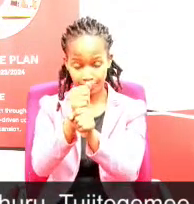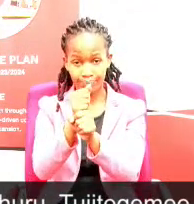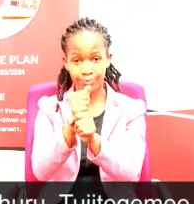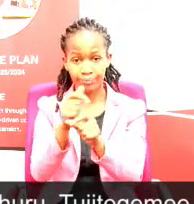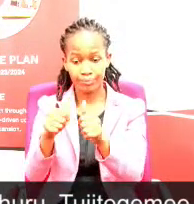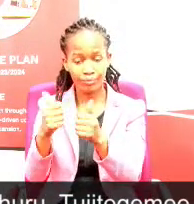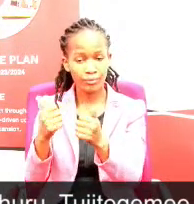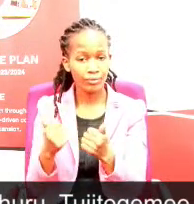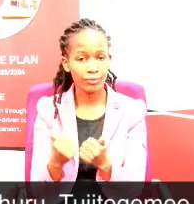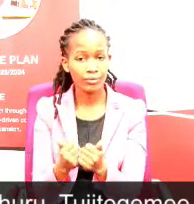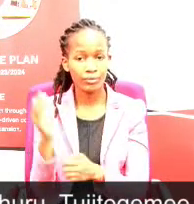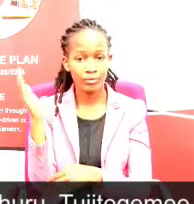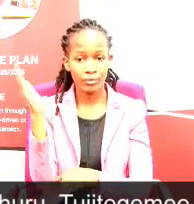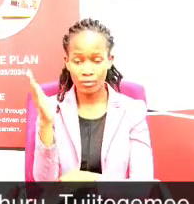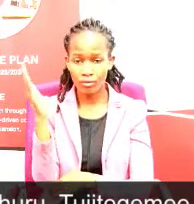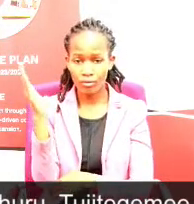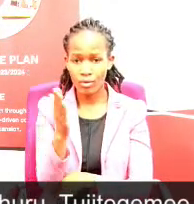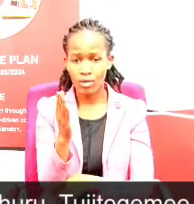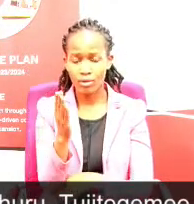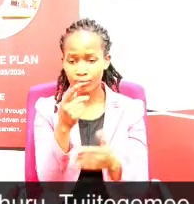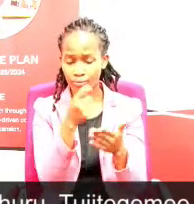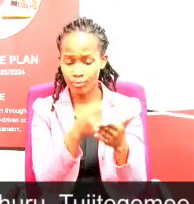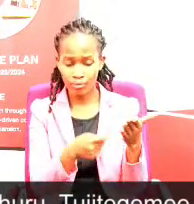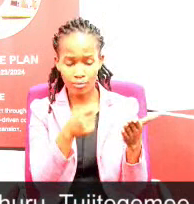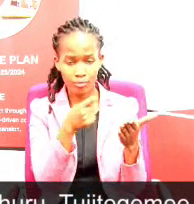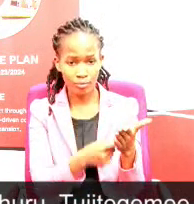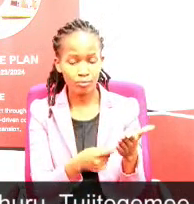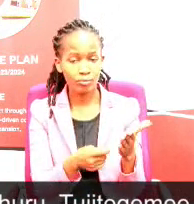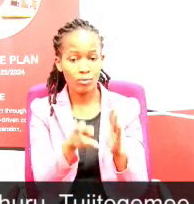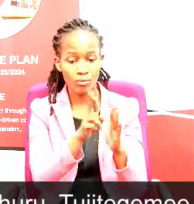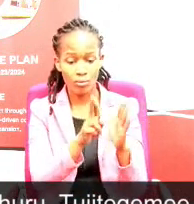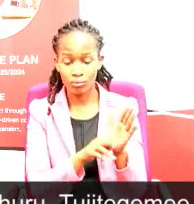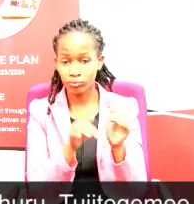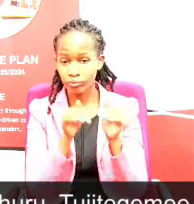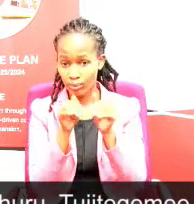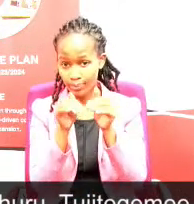agency facilitating both tax and customs compliance.